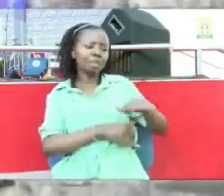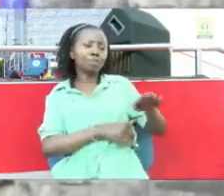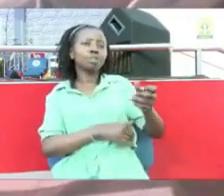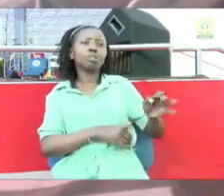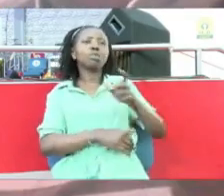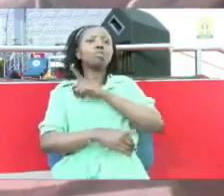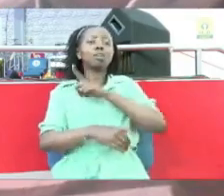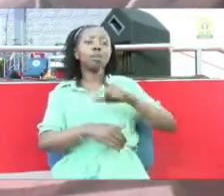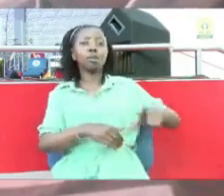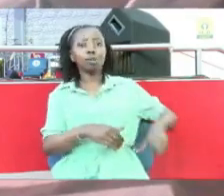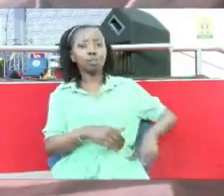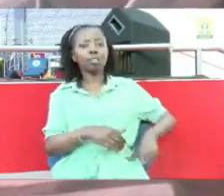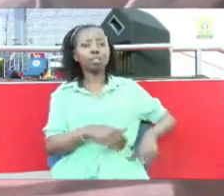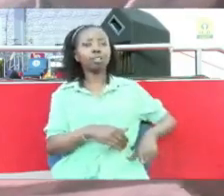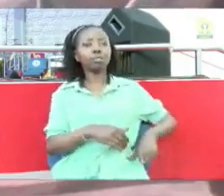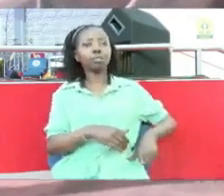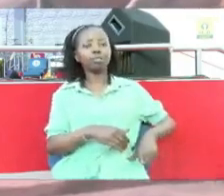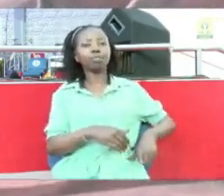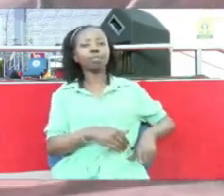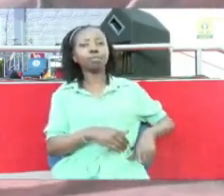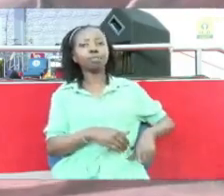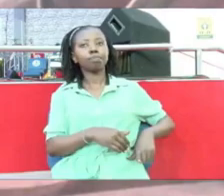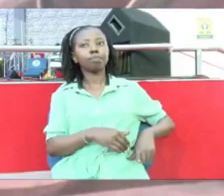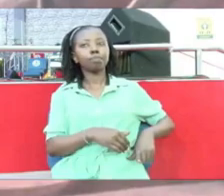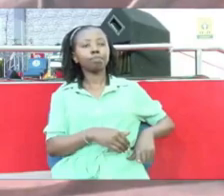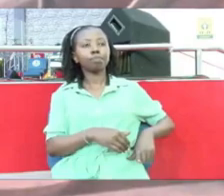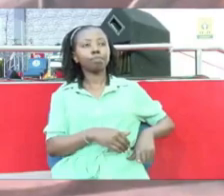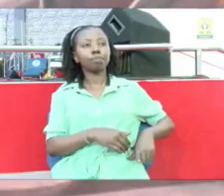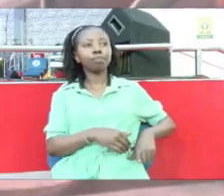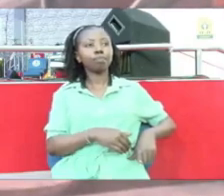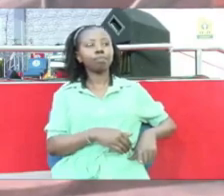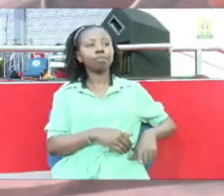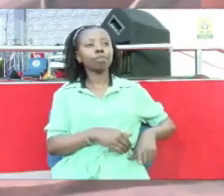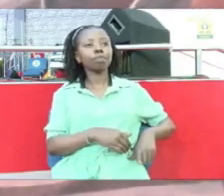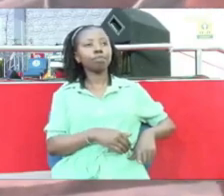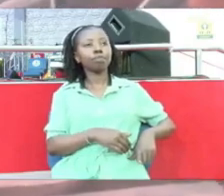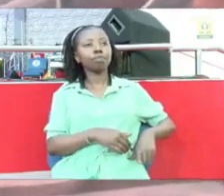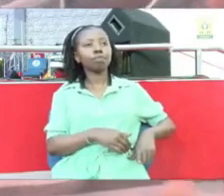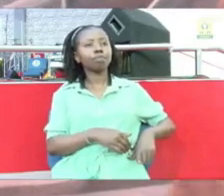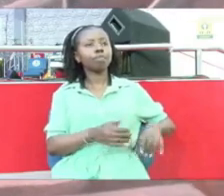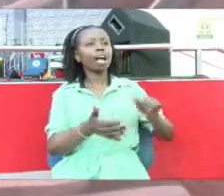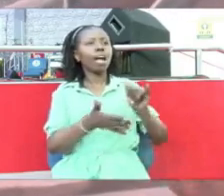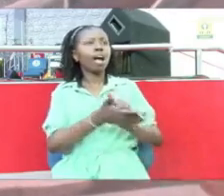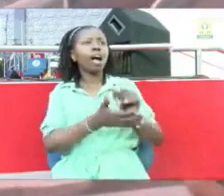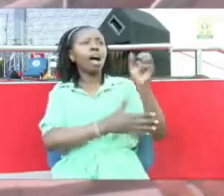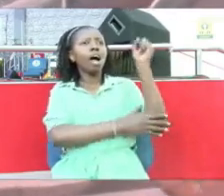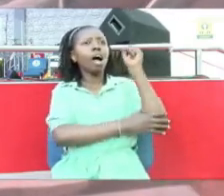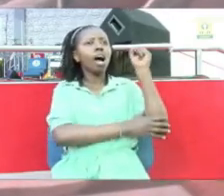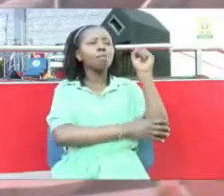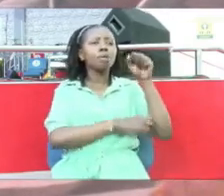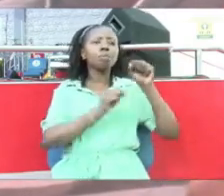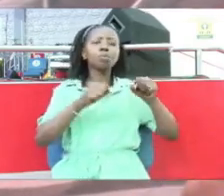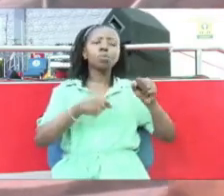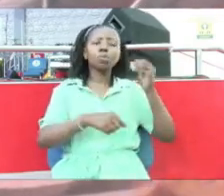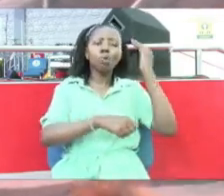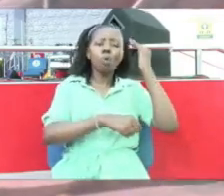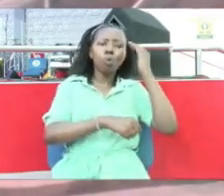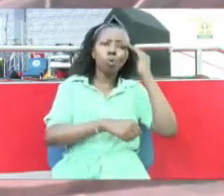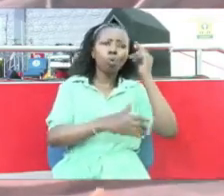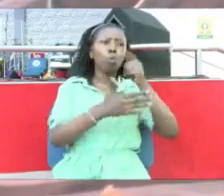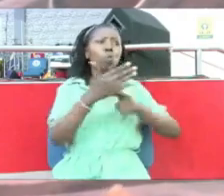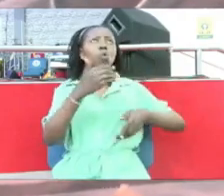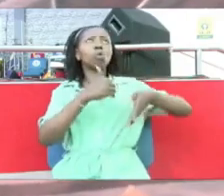ilikuwa katika hali hiyo ya kudumu kwenye nafasi na uwepo wa Bwana, that Abraham was able to know what